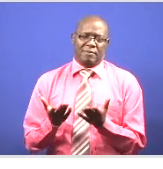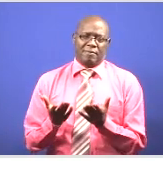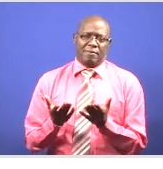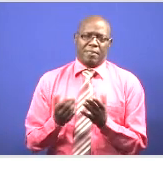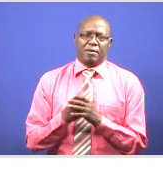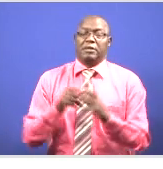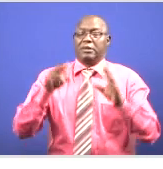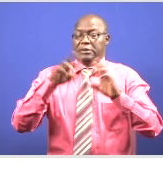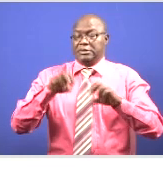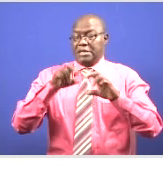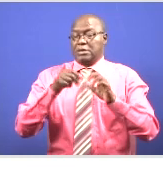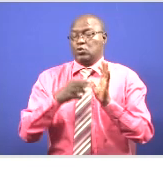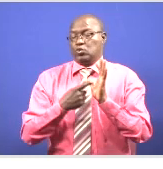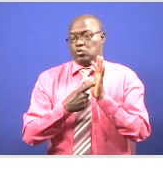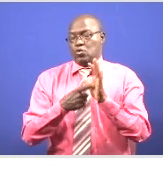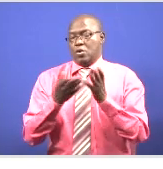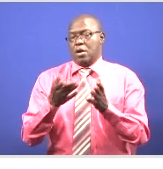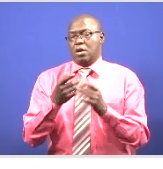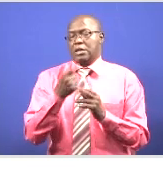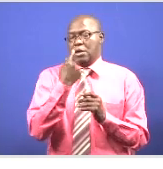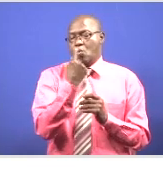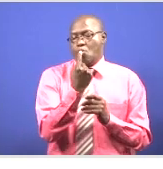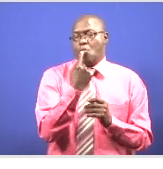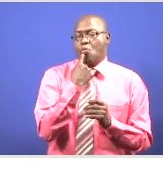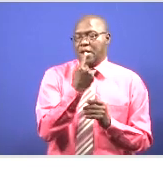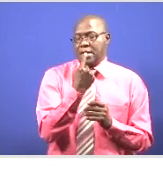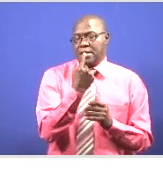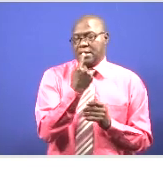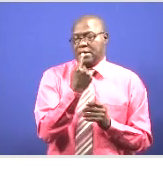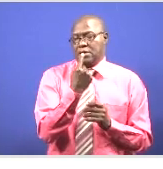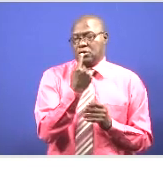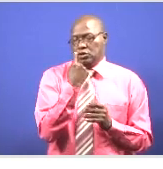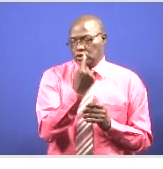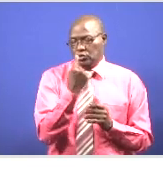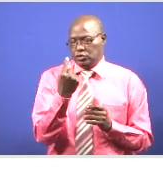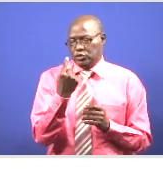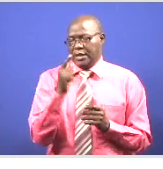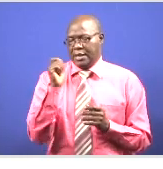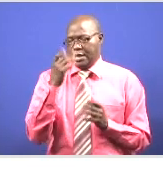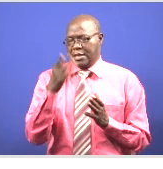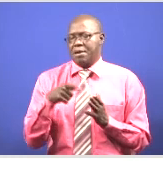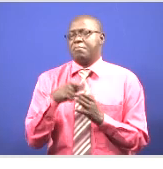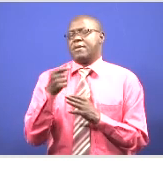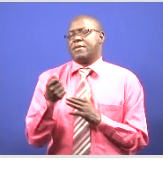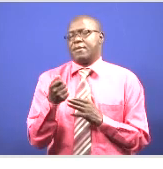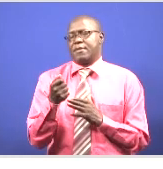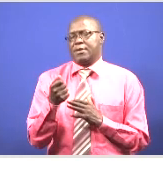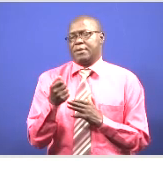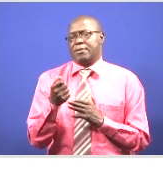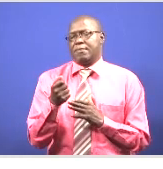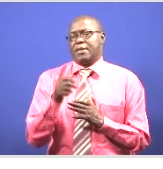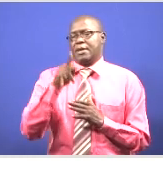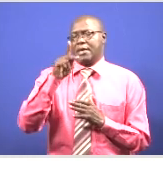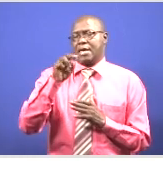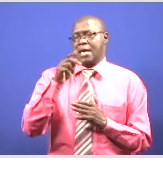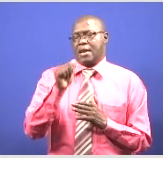Research right now shows that for every 100 shillings that Kenyans pay, that the KRA get